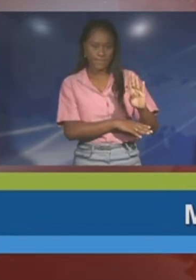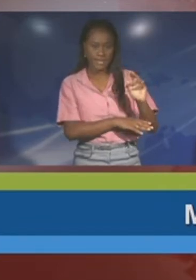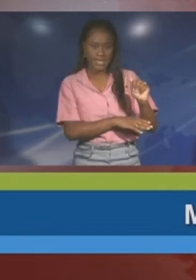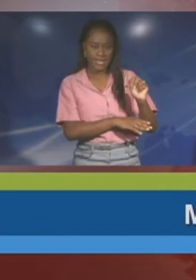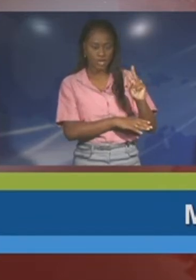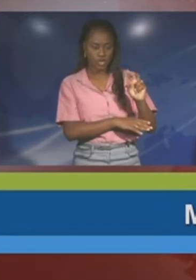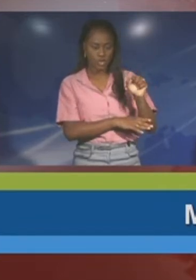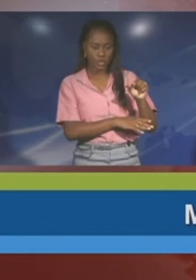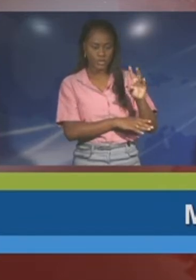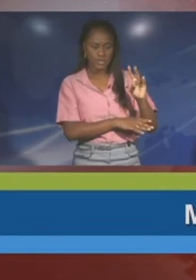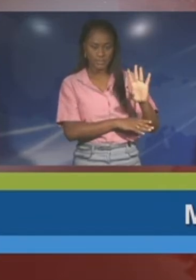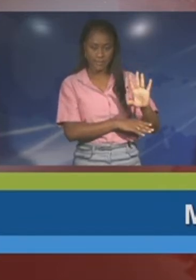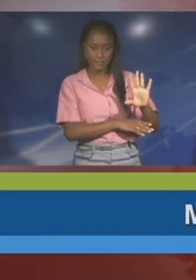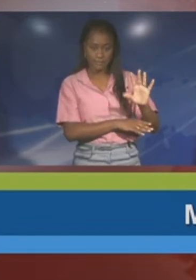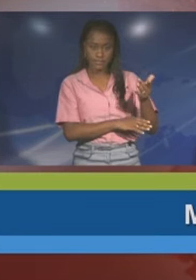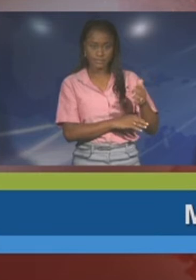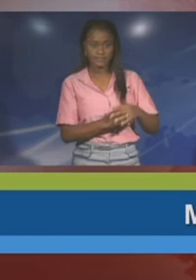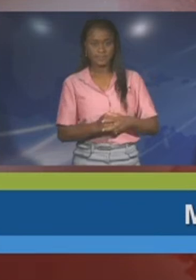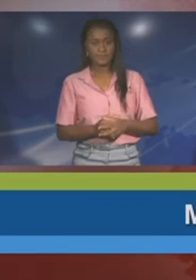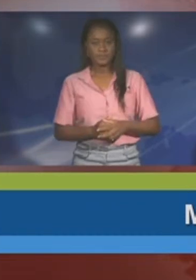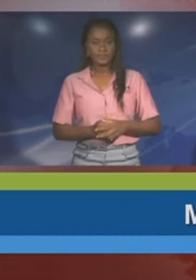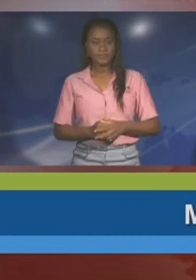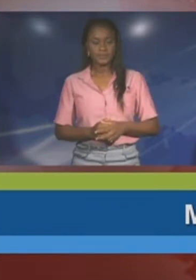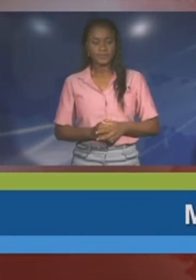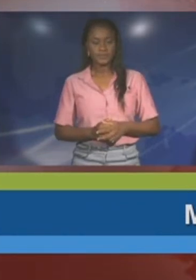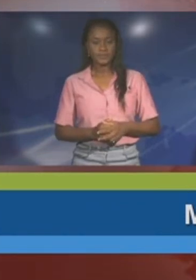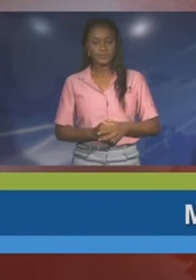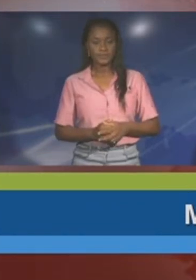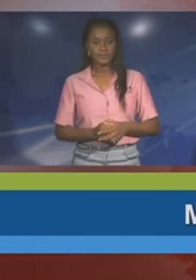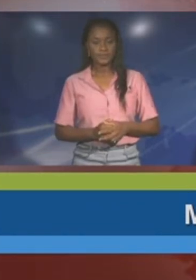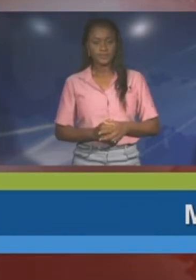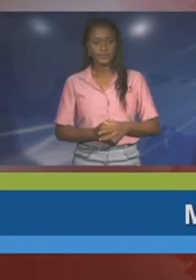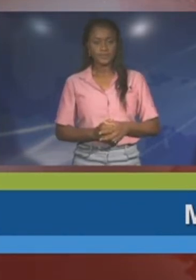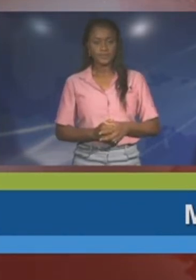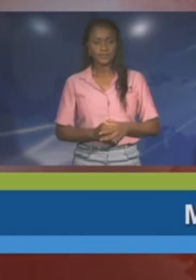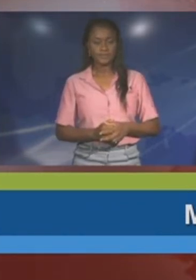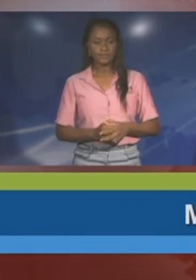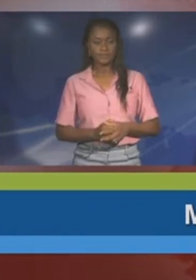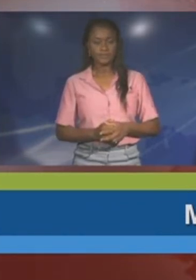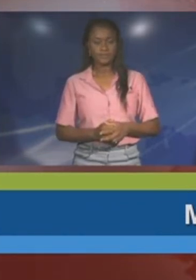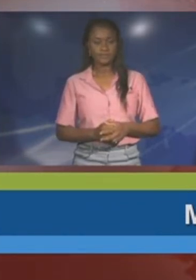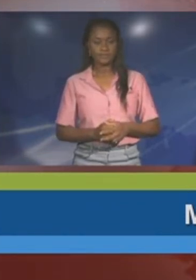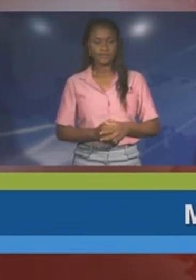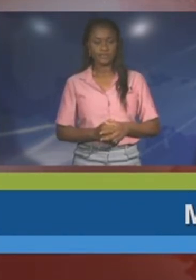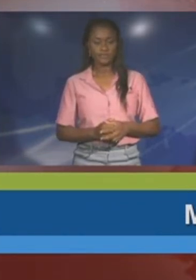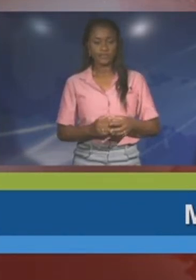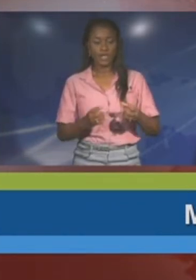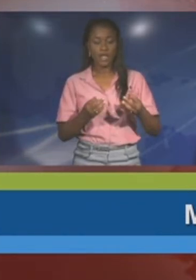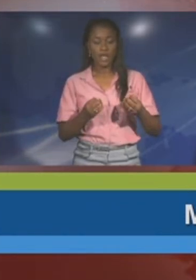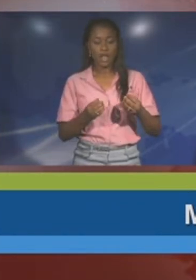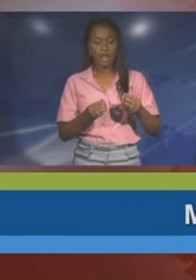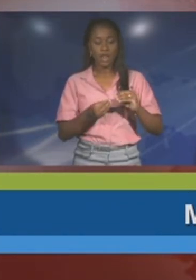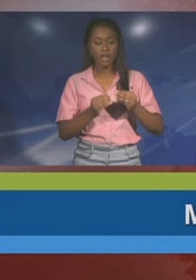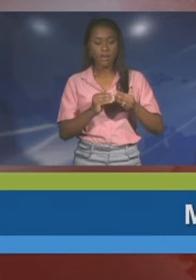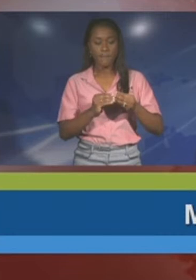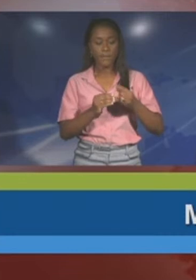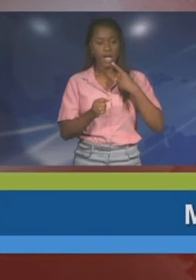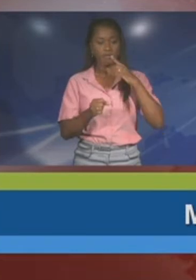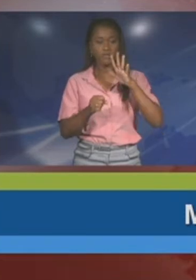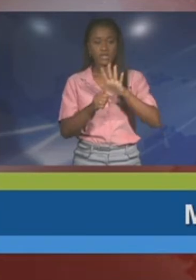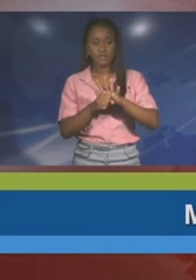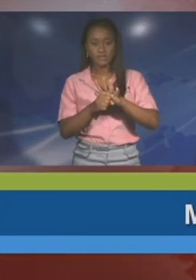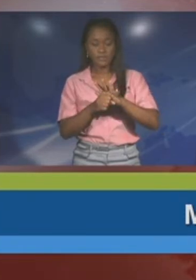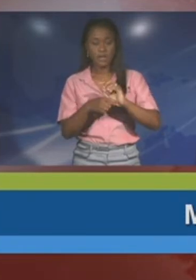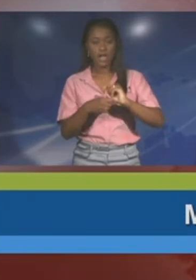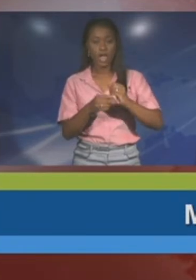May 2022. Next slide. The number of confirmed global cases increased for the 5th